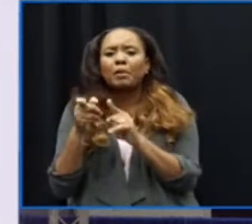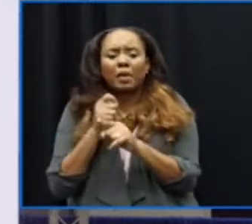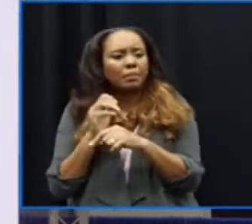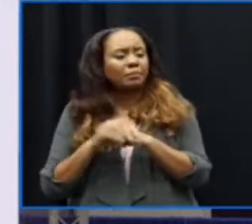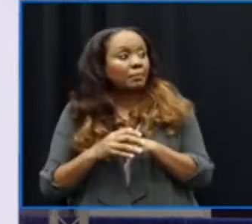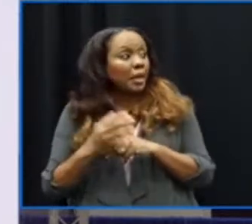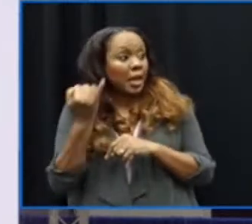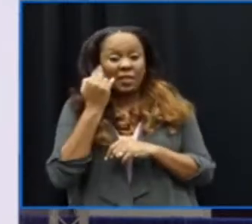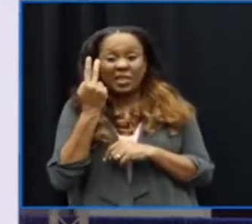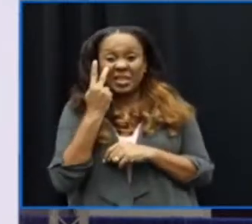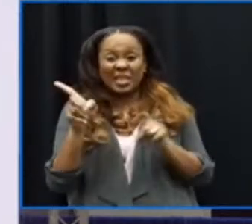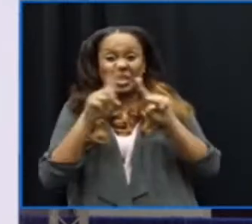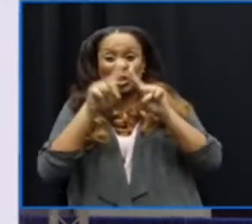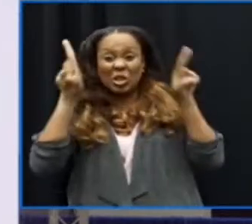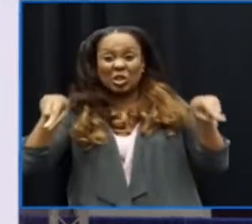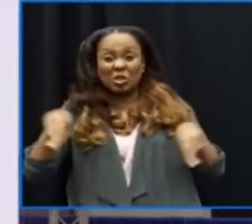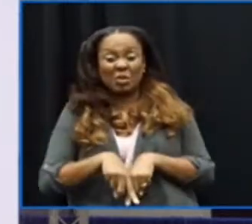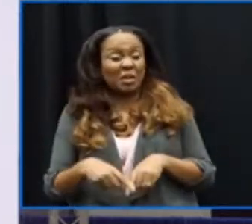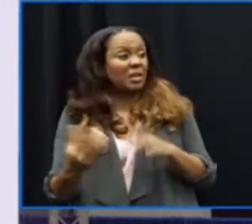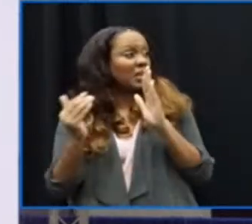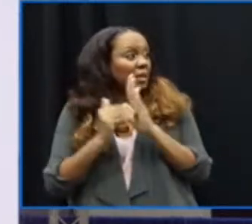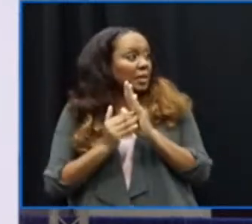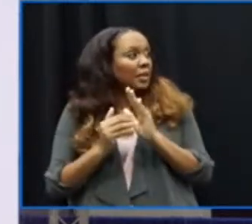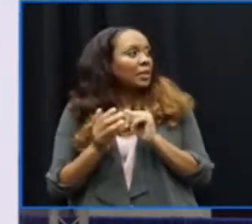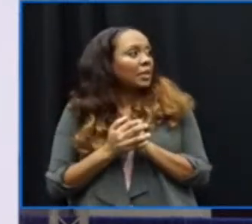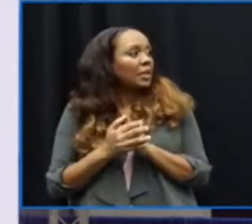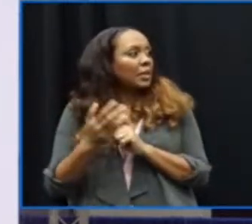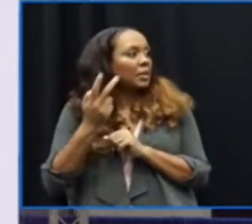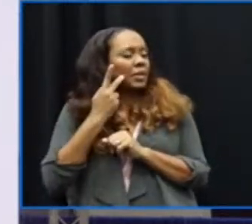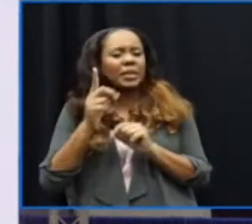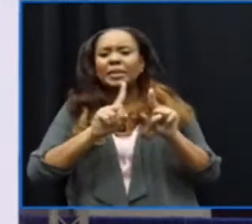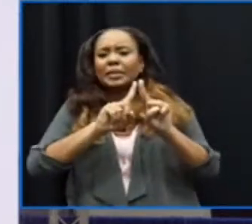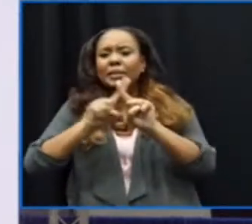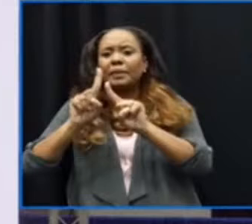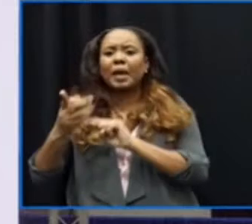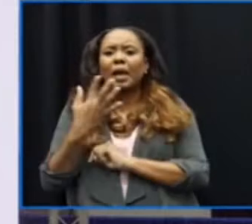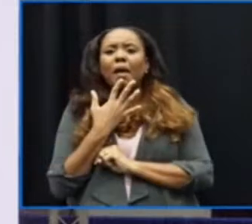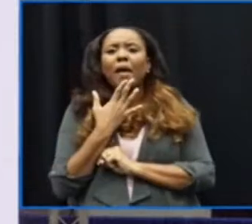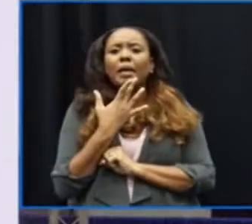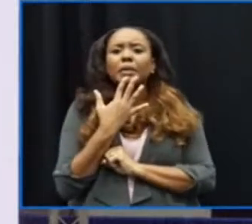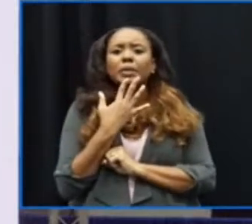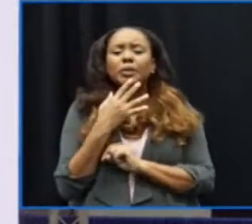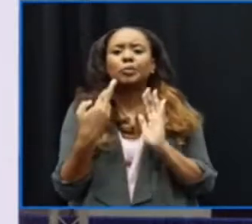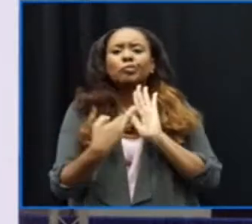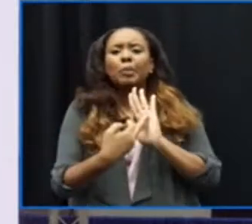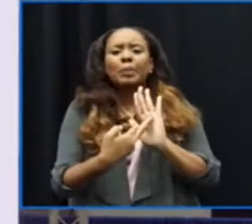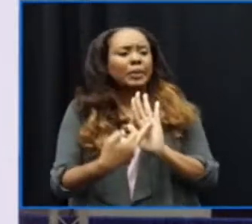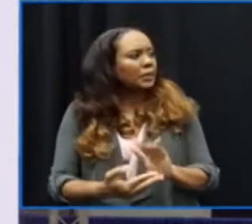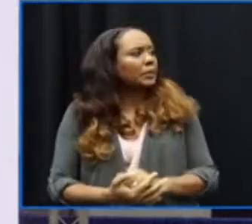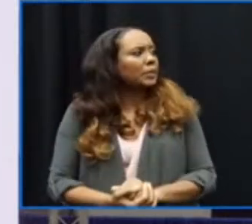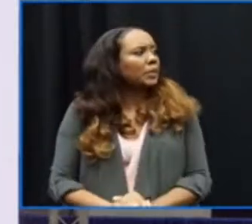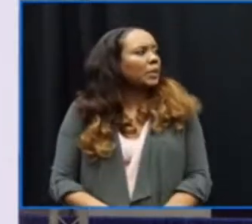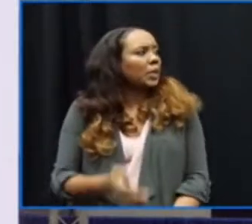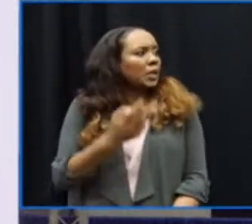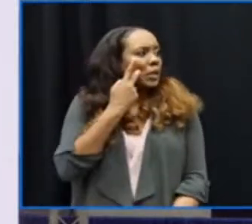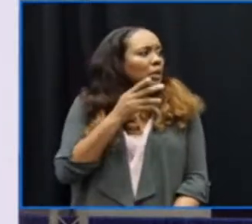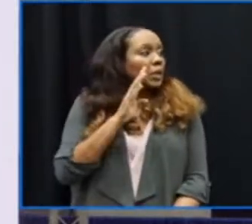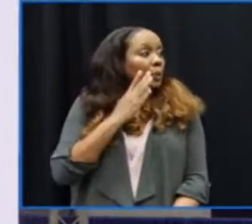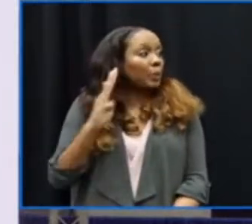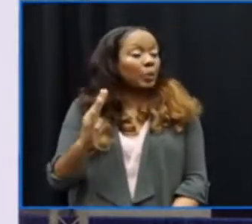this chart shows the contribution income in blue, and the dark line on top is total